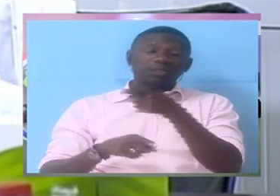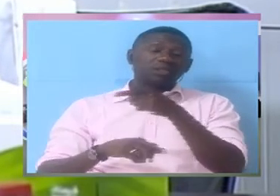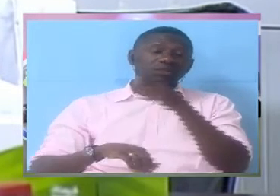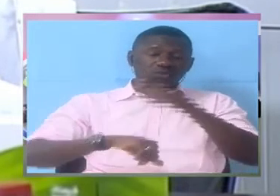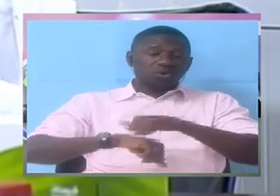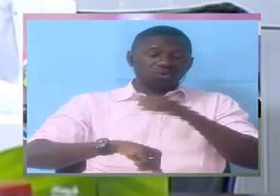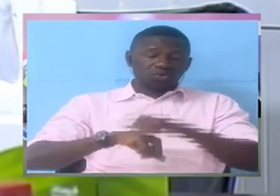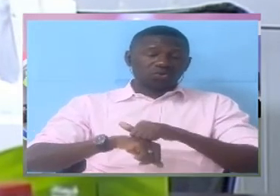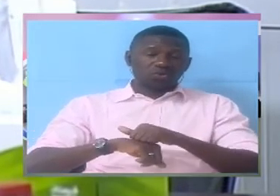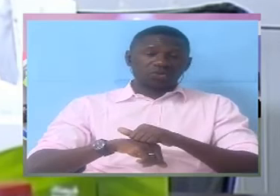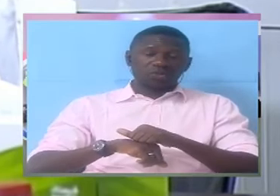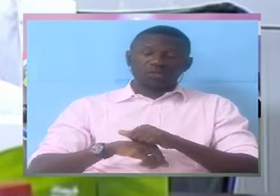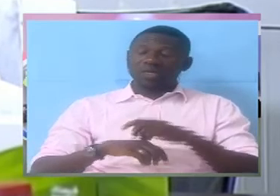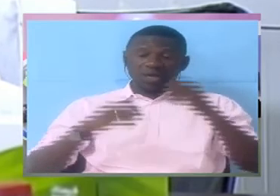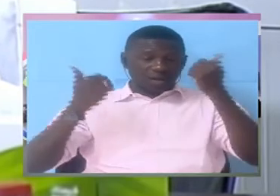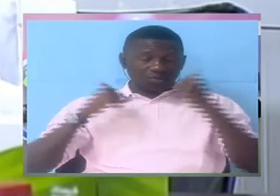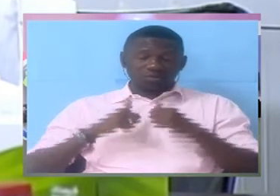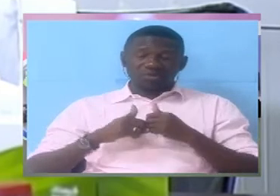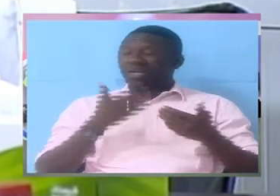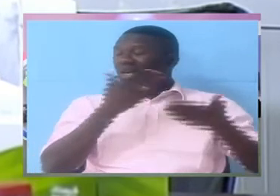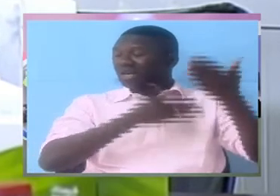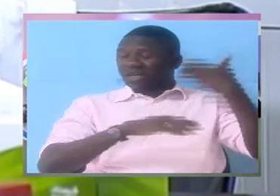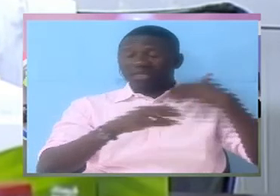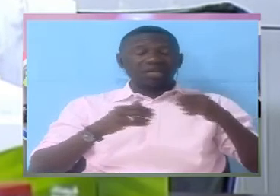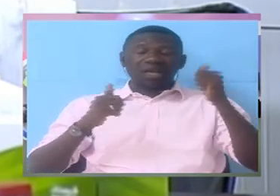definitely was the order of the